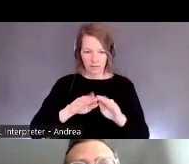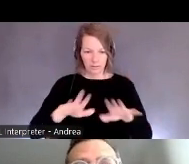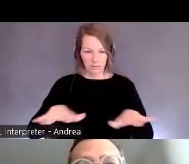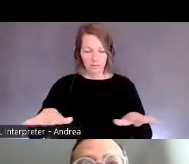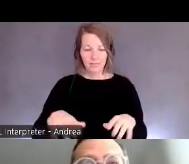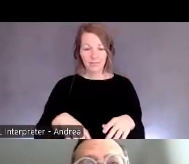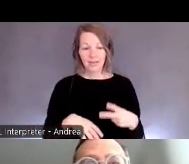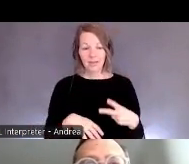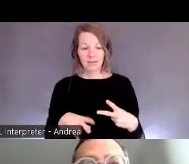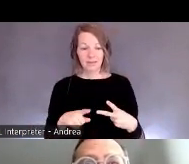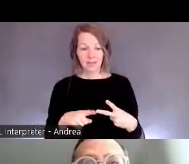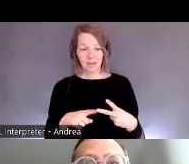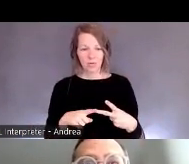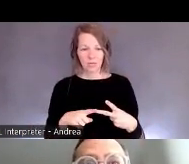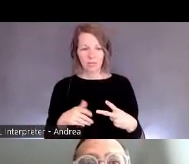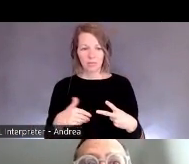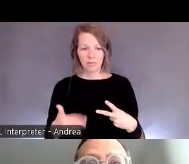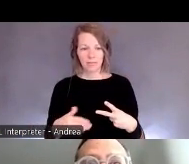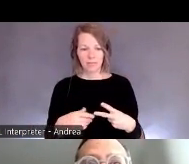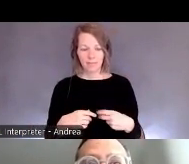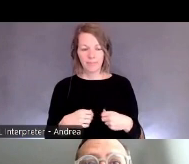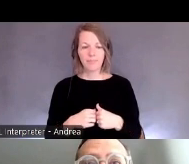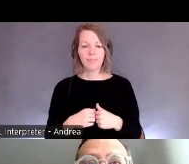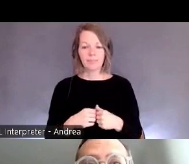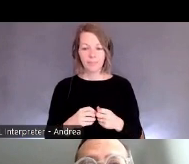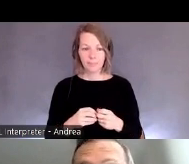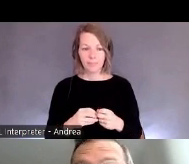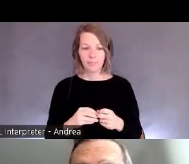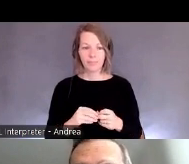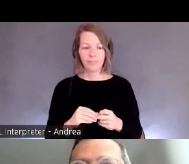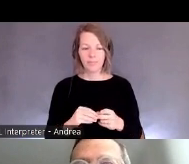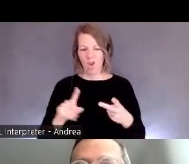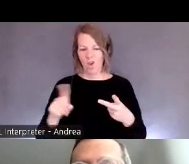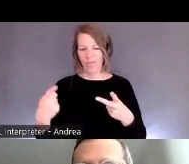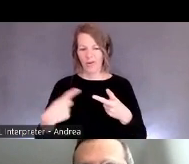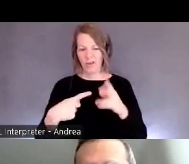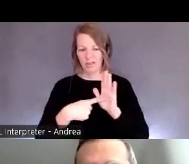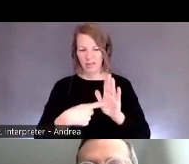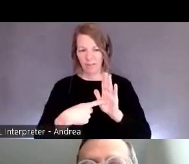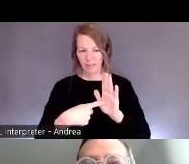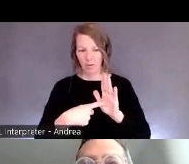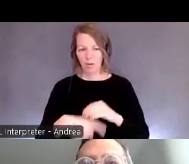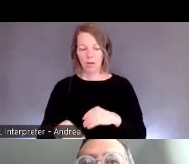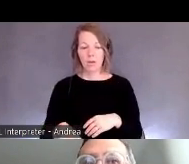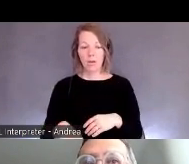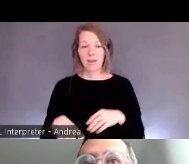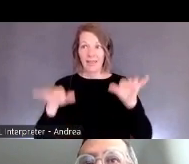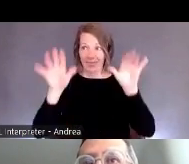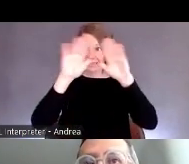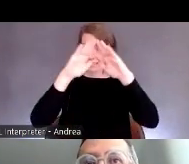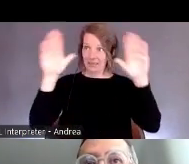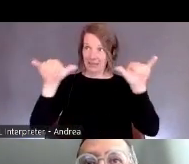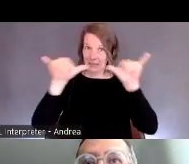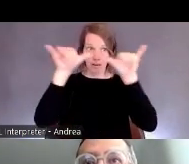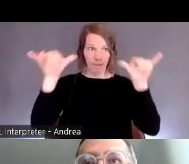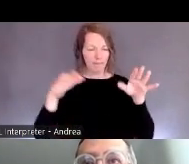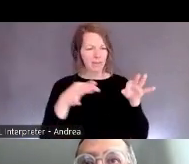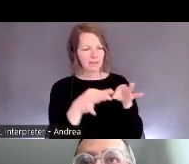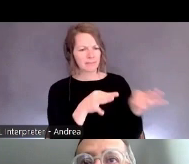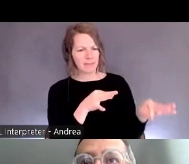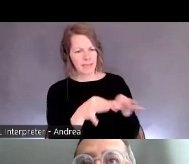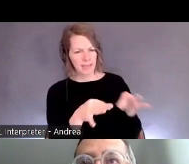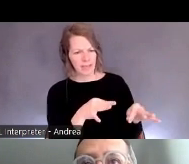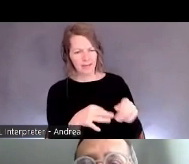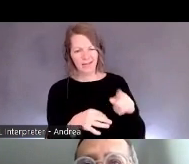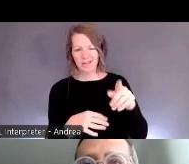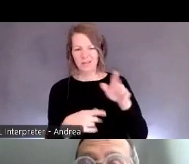one, Tom, please, is how to explain the system. So this is an example of a